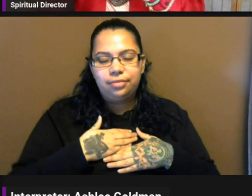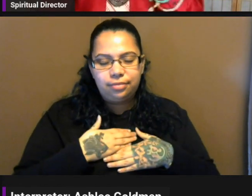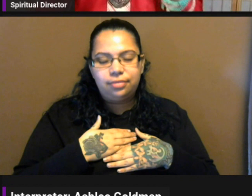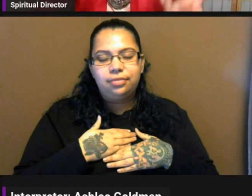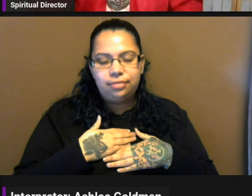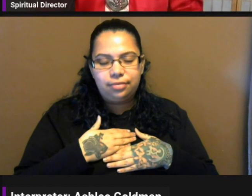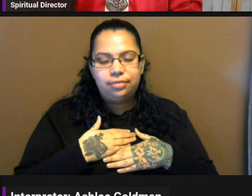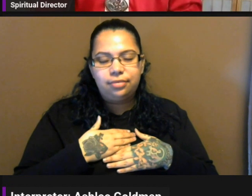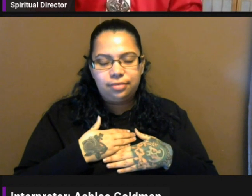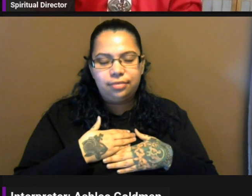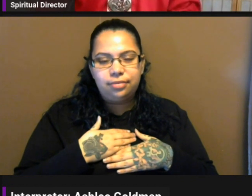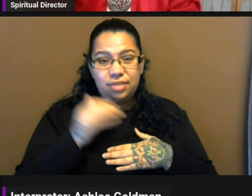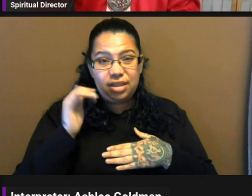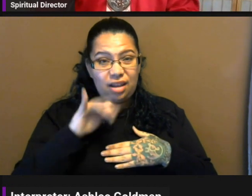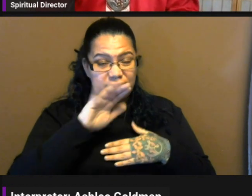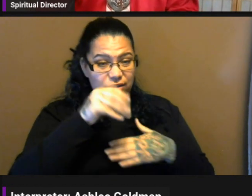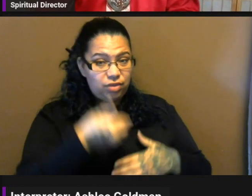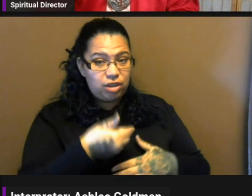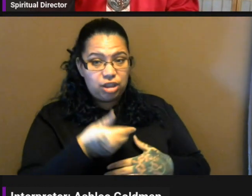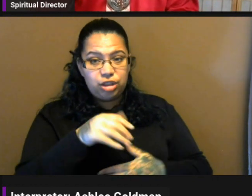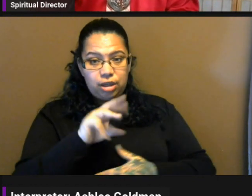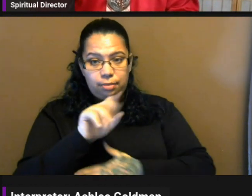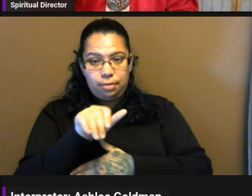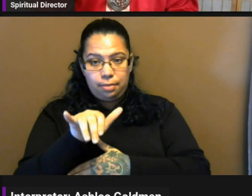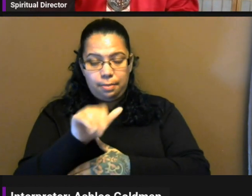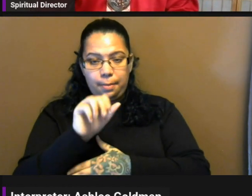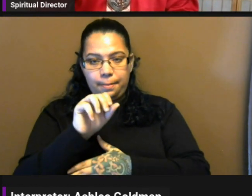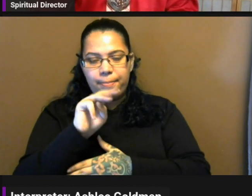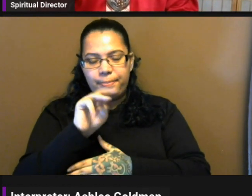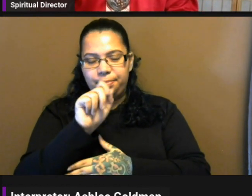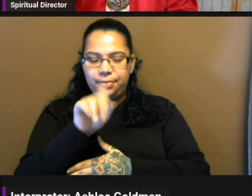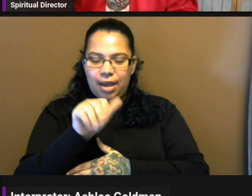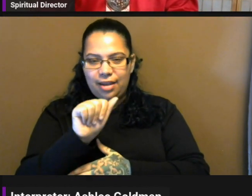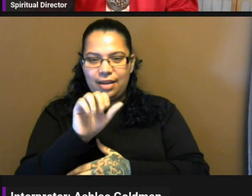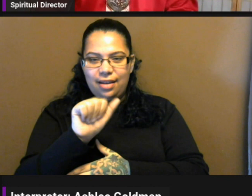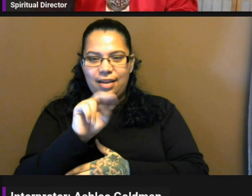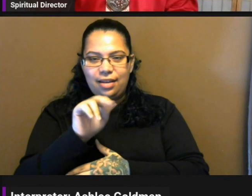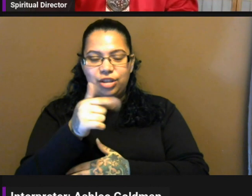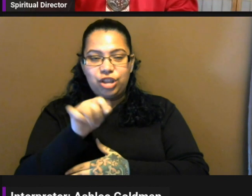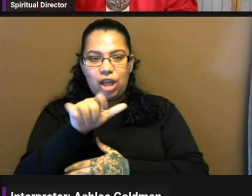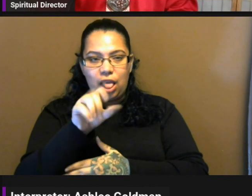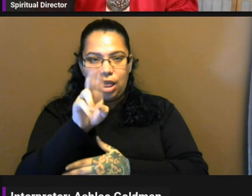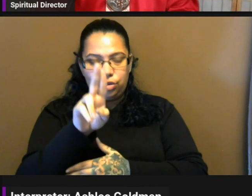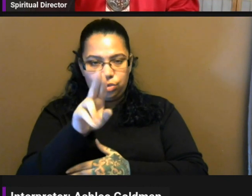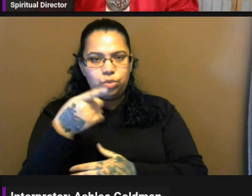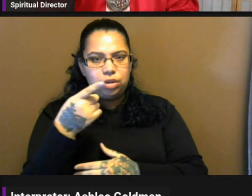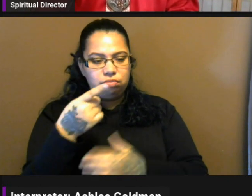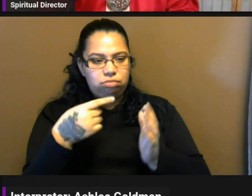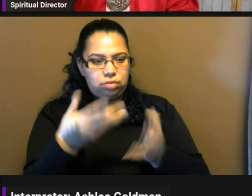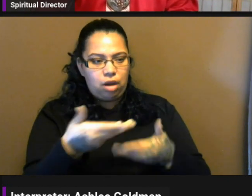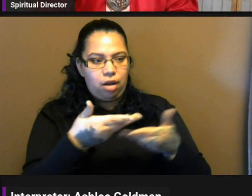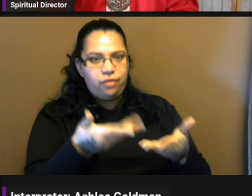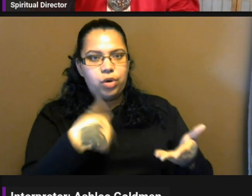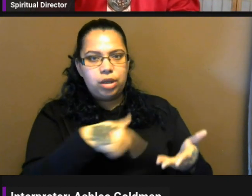Because that's the invitation that Dr. Maya Angelou is offering us. When you know better, when you are aware of better,